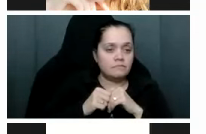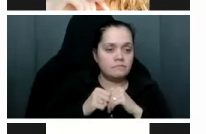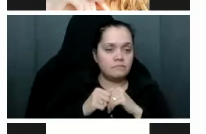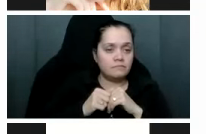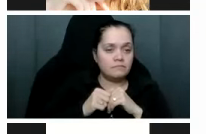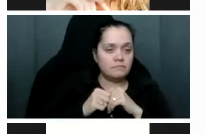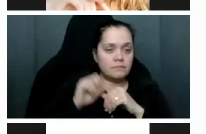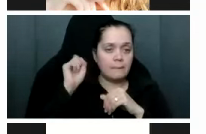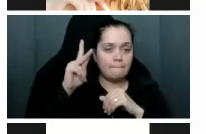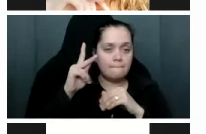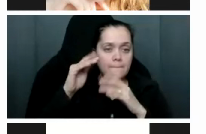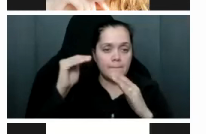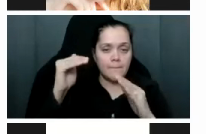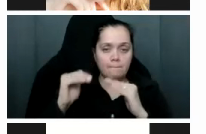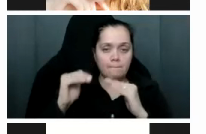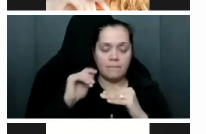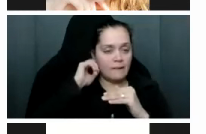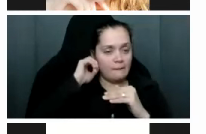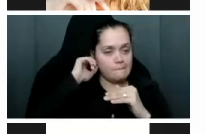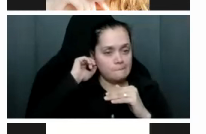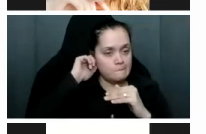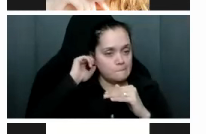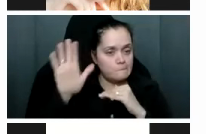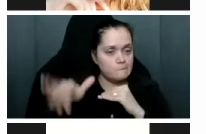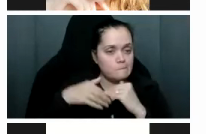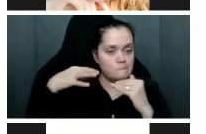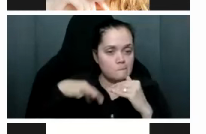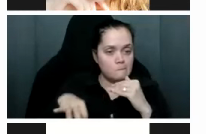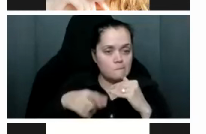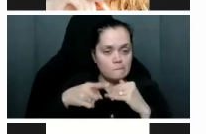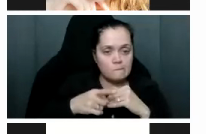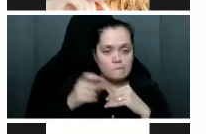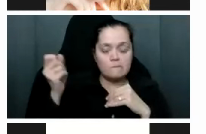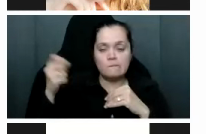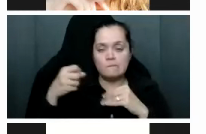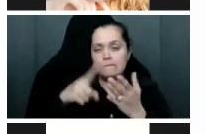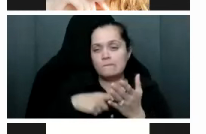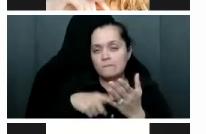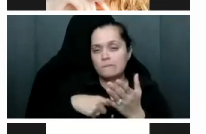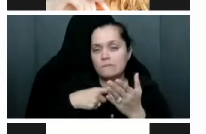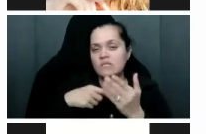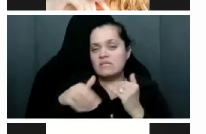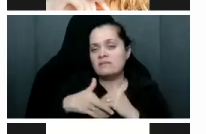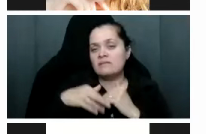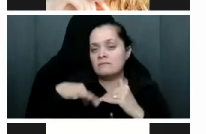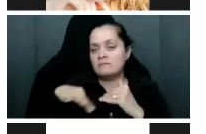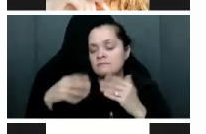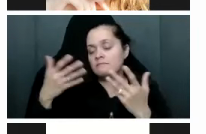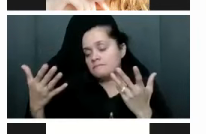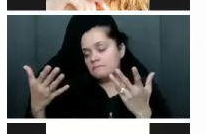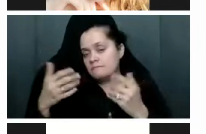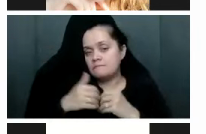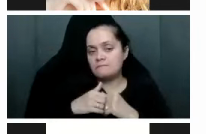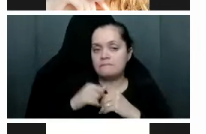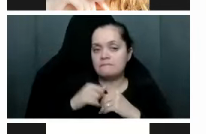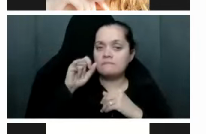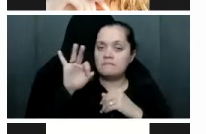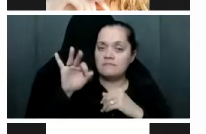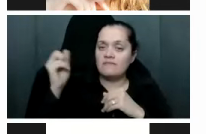All right, next on the screen there, it says extra credit. Yes, sometimes there's extra credit. If